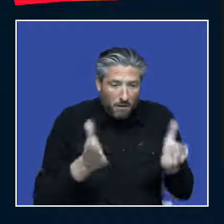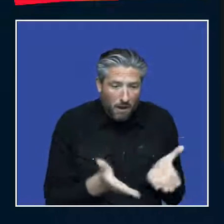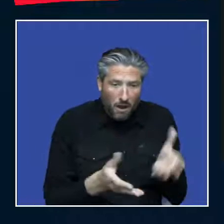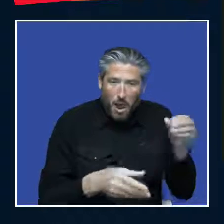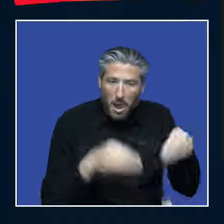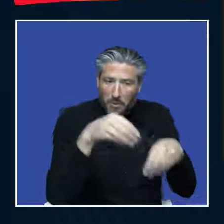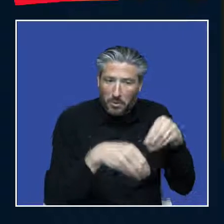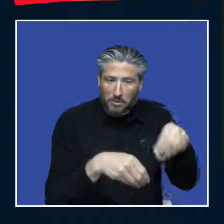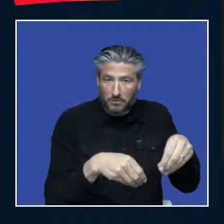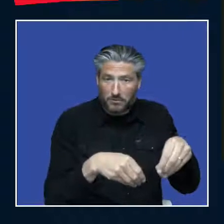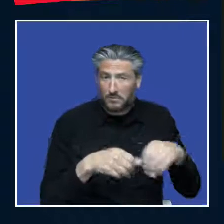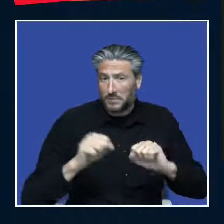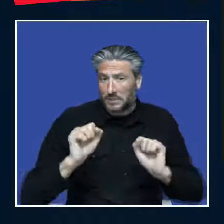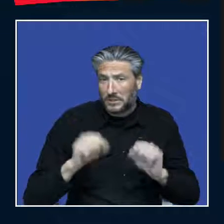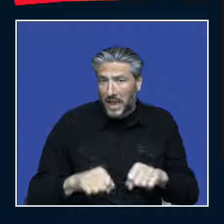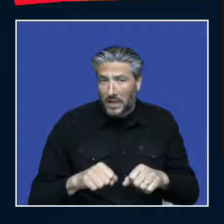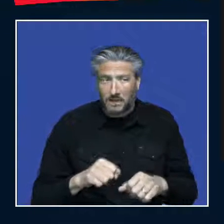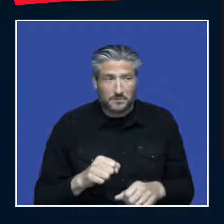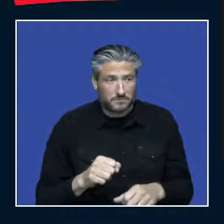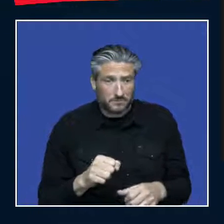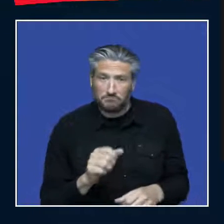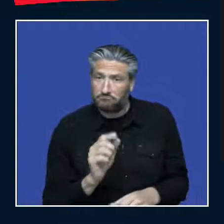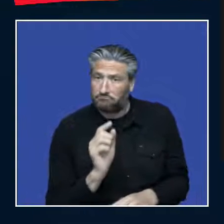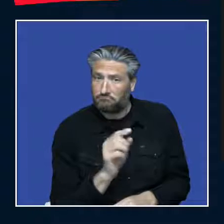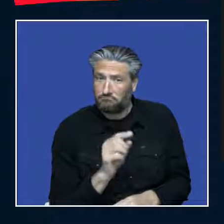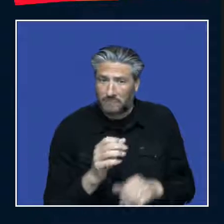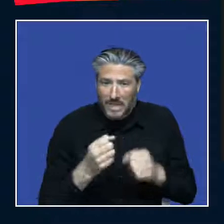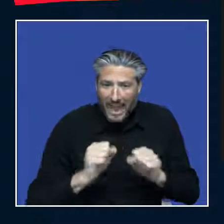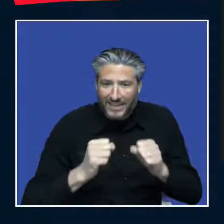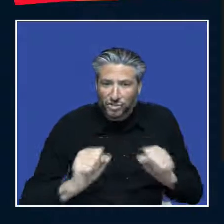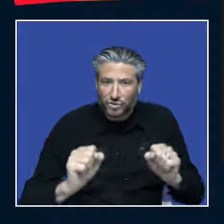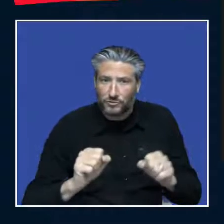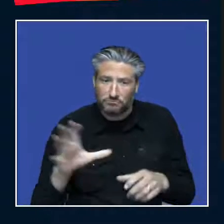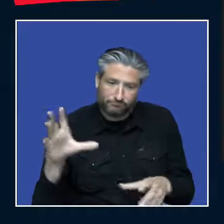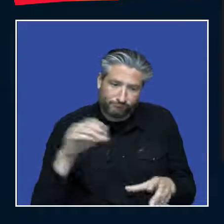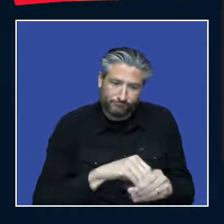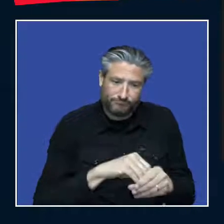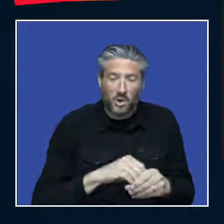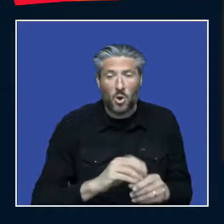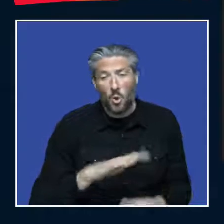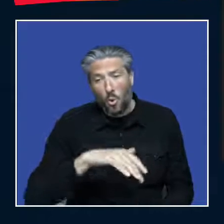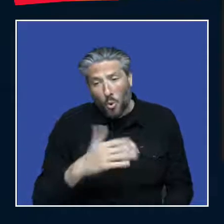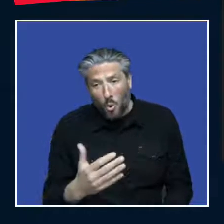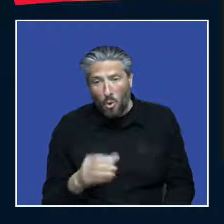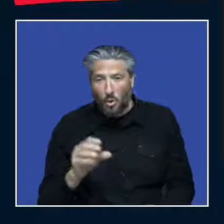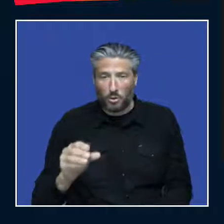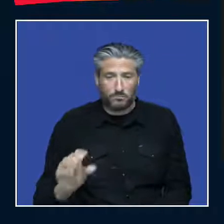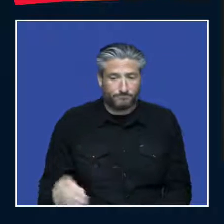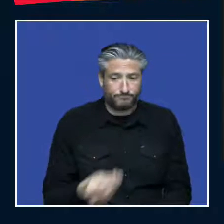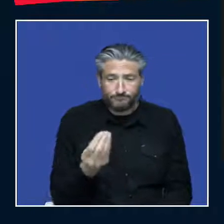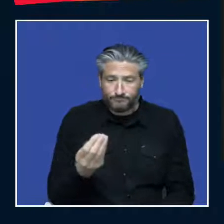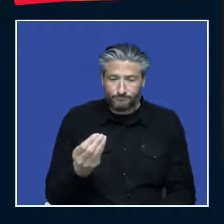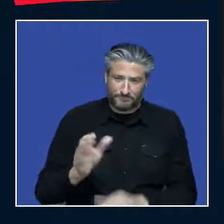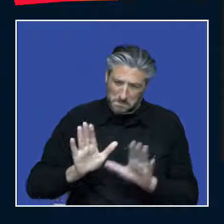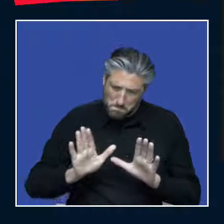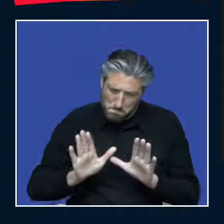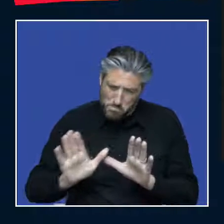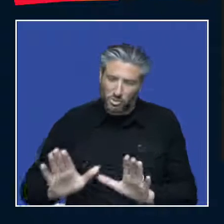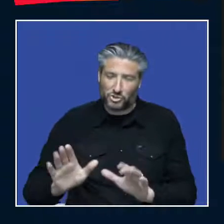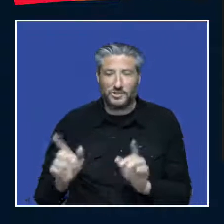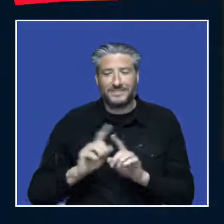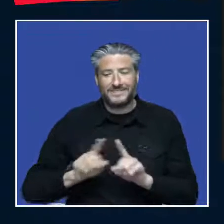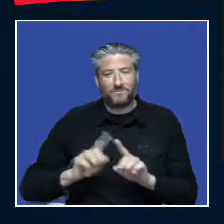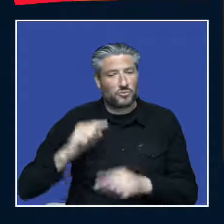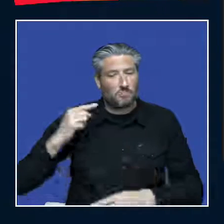just say, okay, I want to push it with another process or manually to my container registry. So now I have it